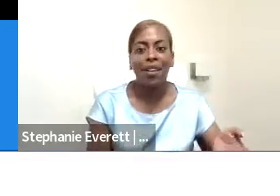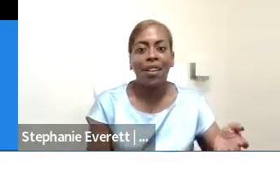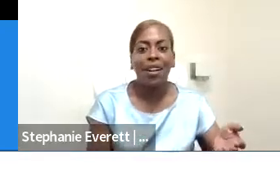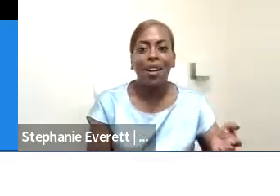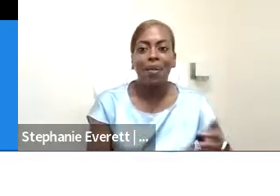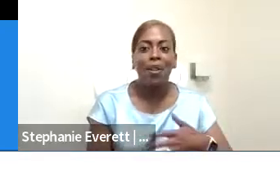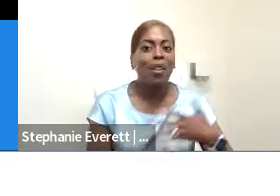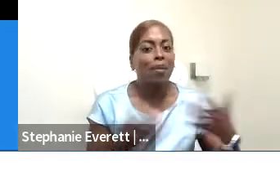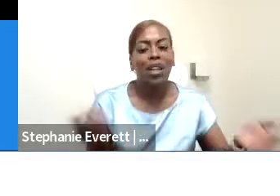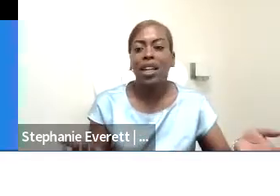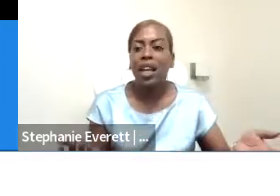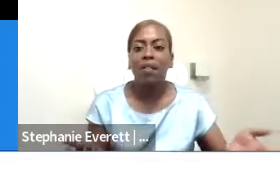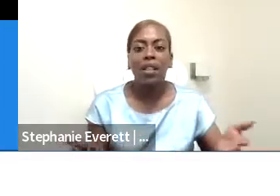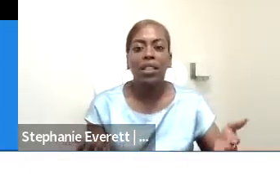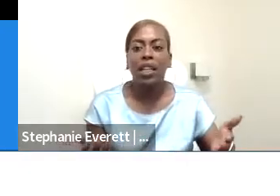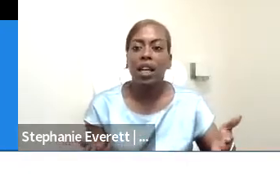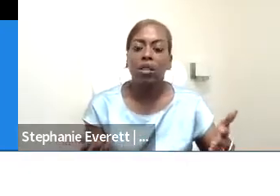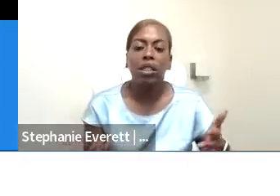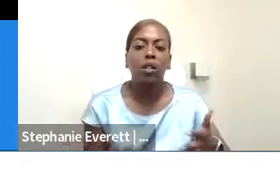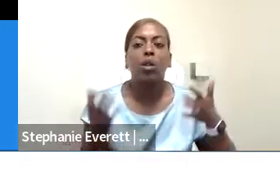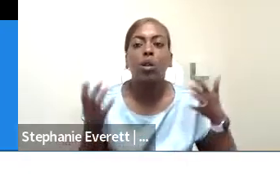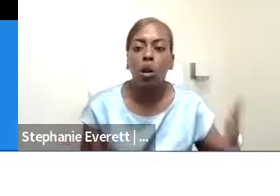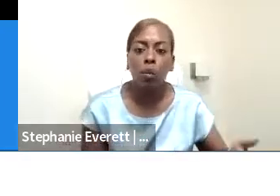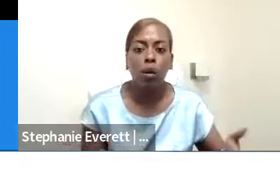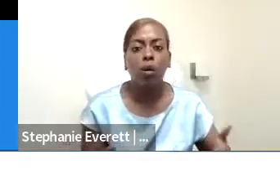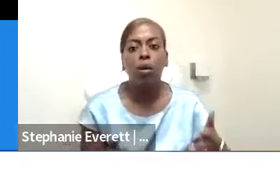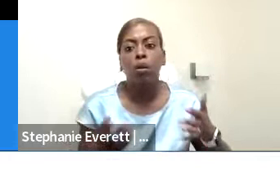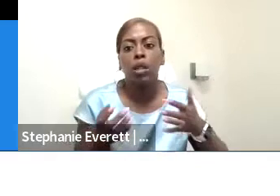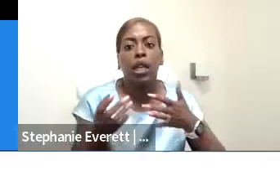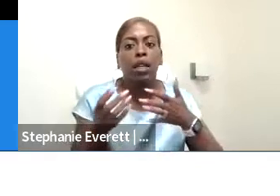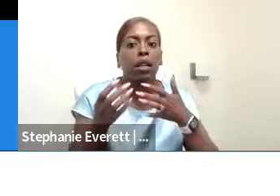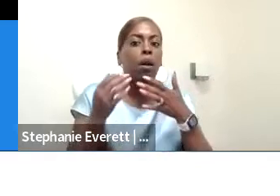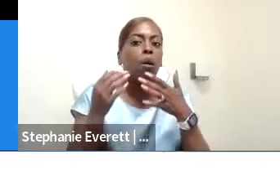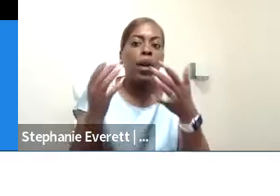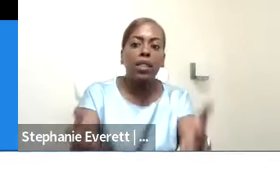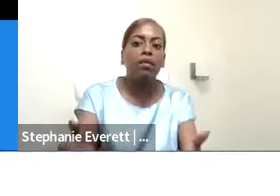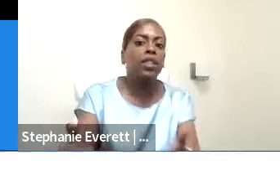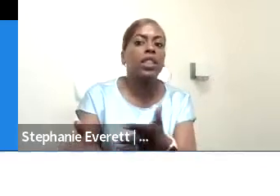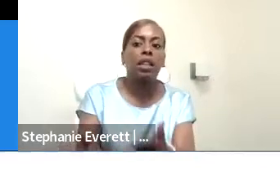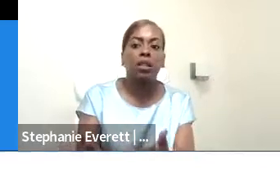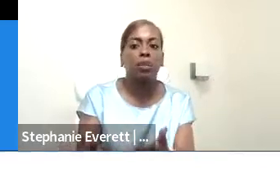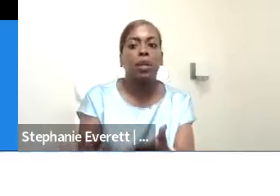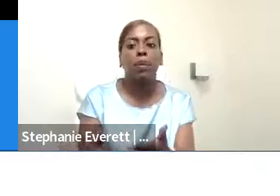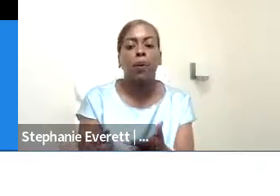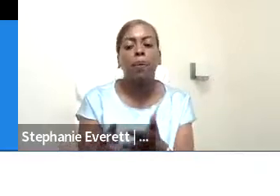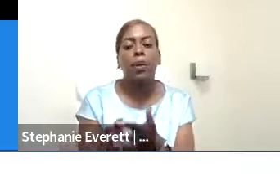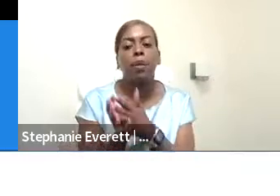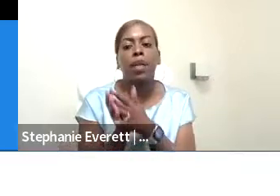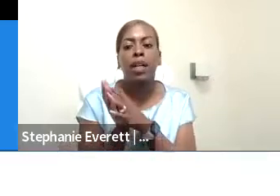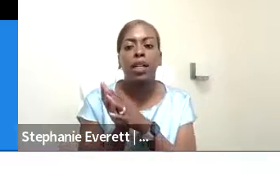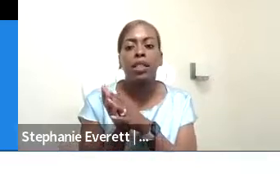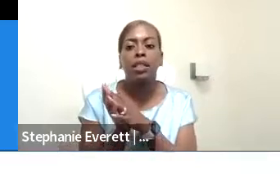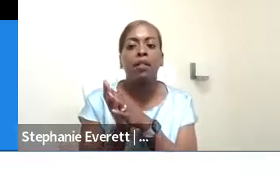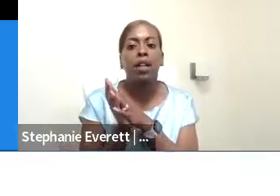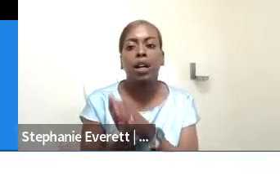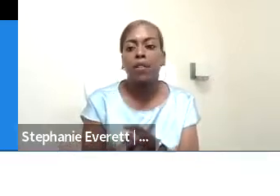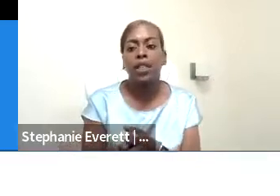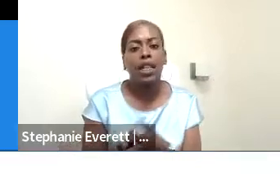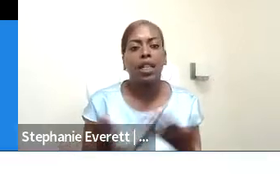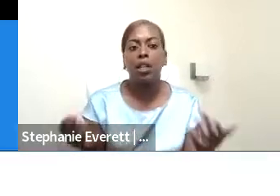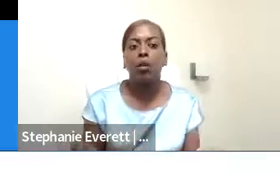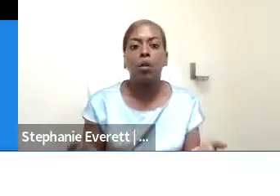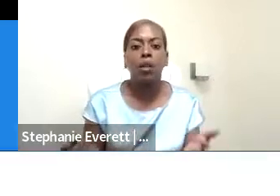have, we're not going to have these accounts that are normal, ways of reaching out to people because of